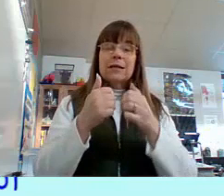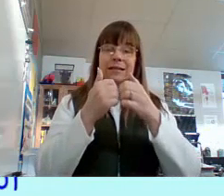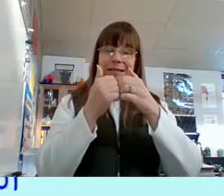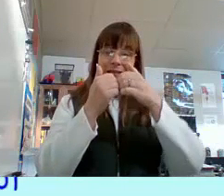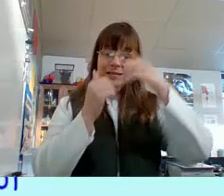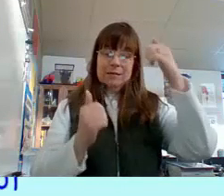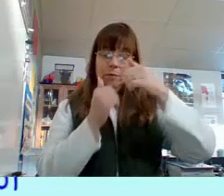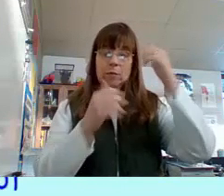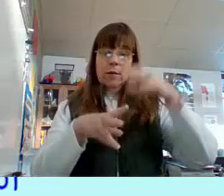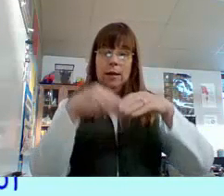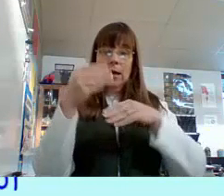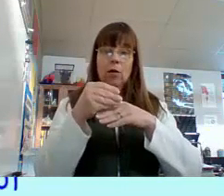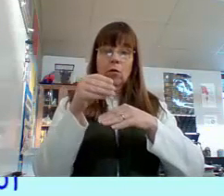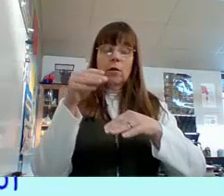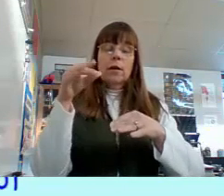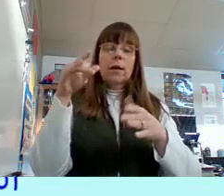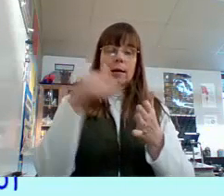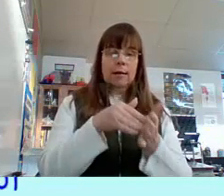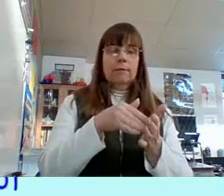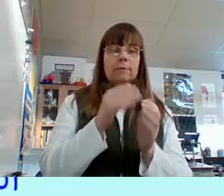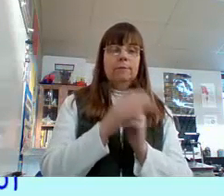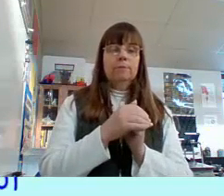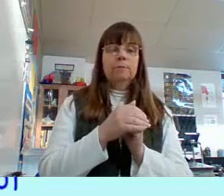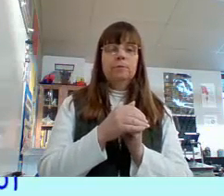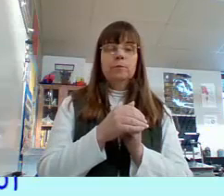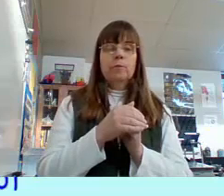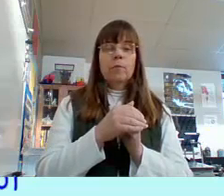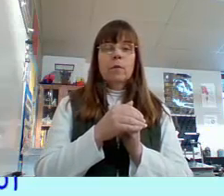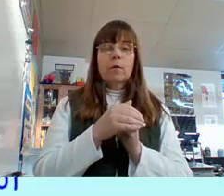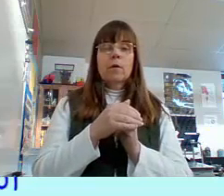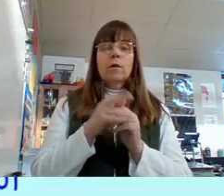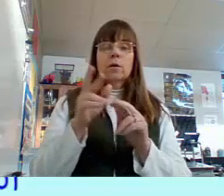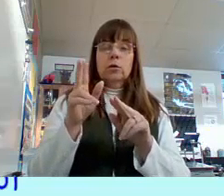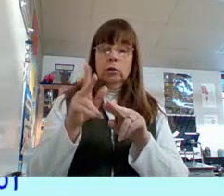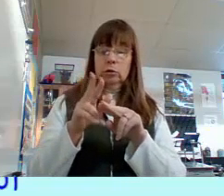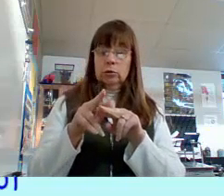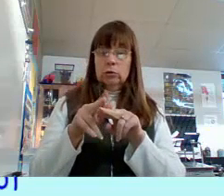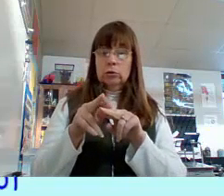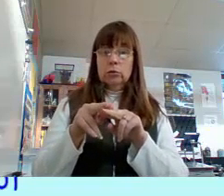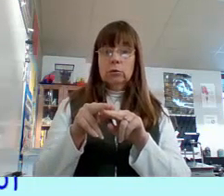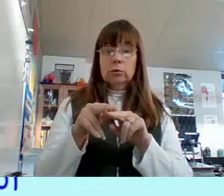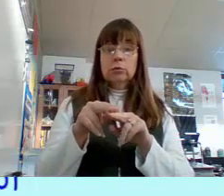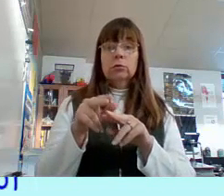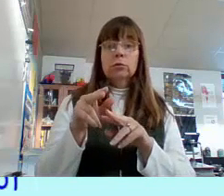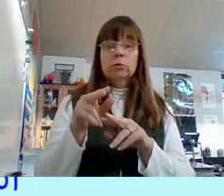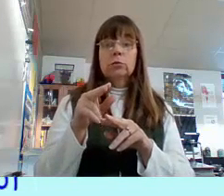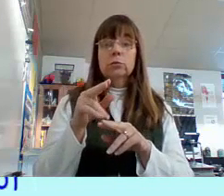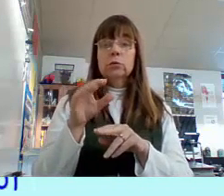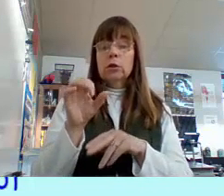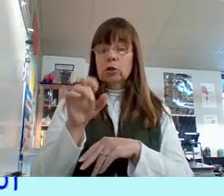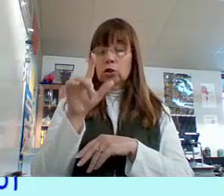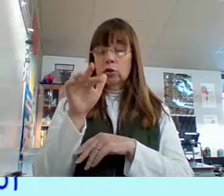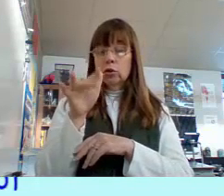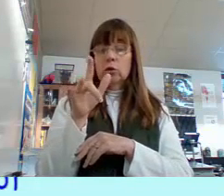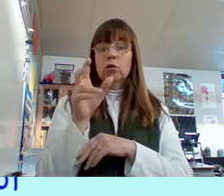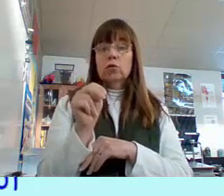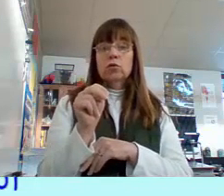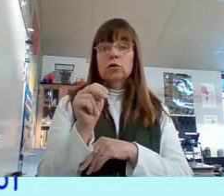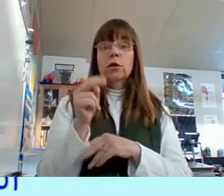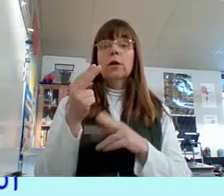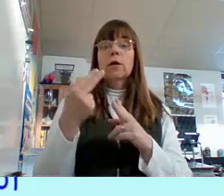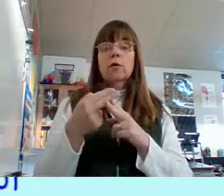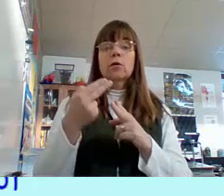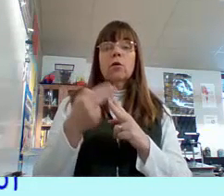things back. You can pick them out of that mixture. So when there's a special kind of mixture called a solution, which